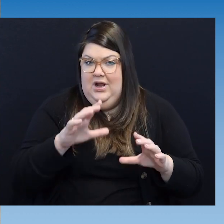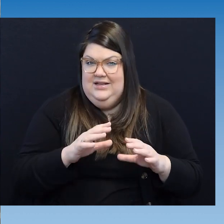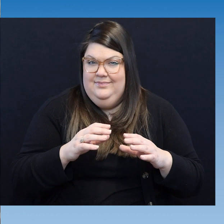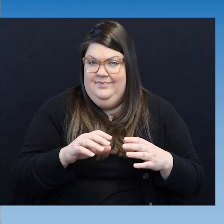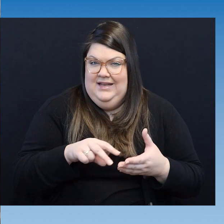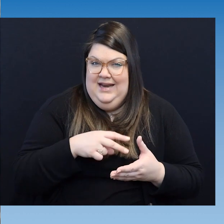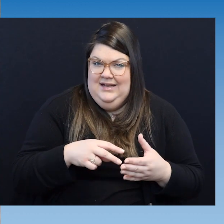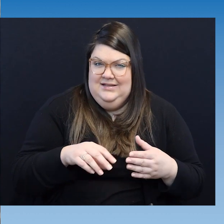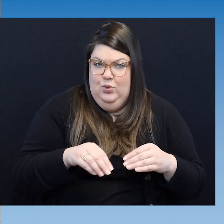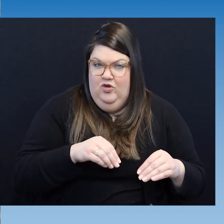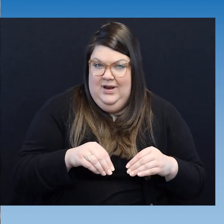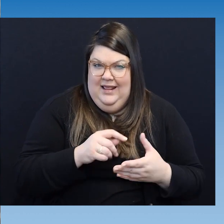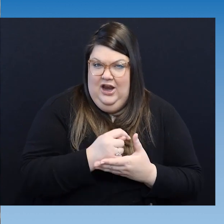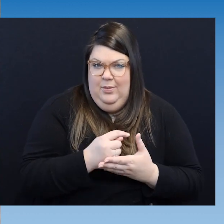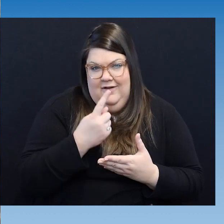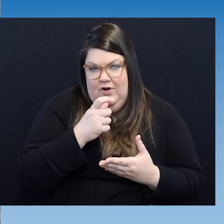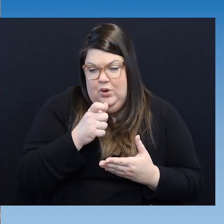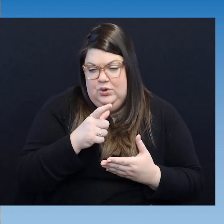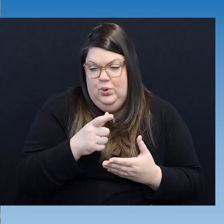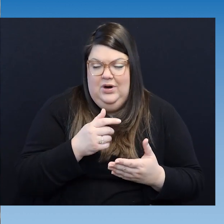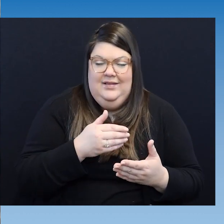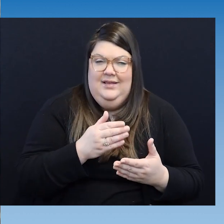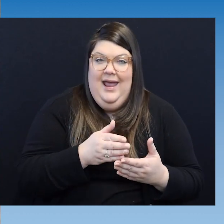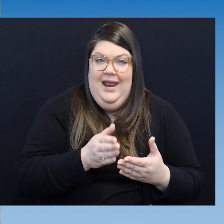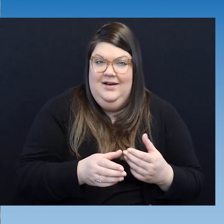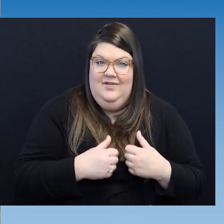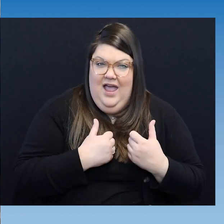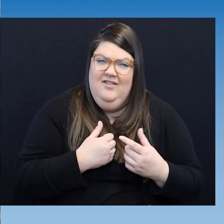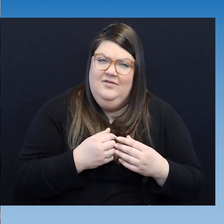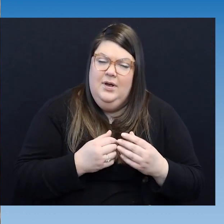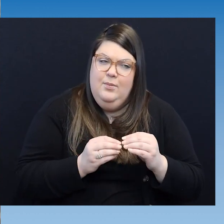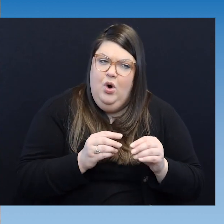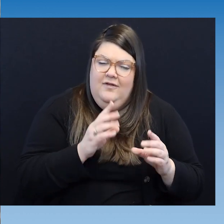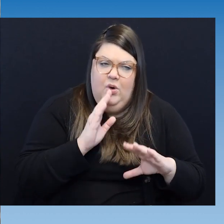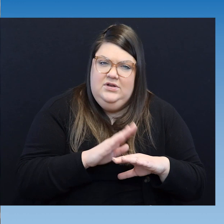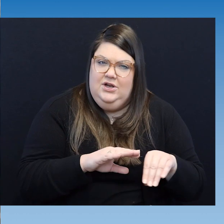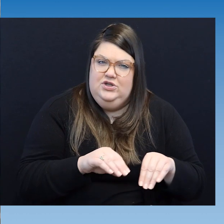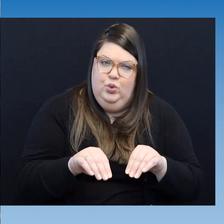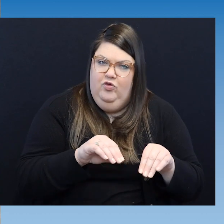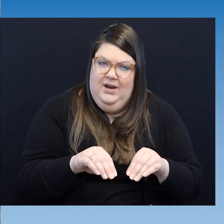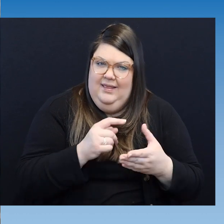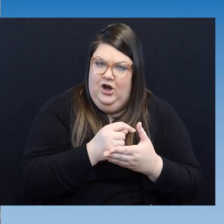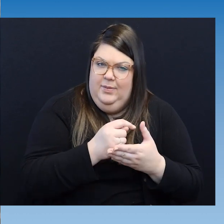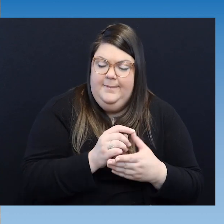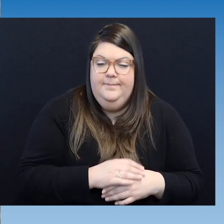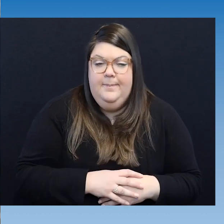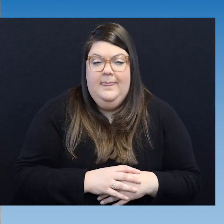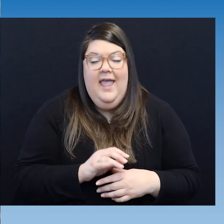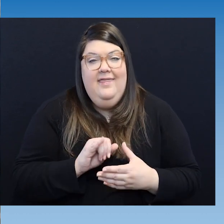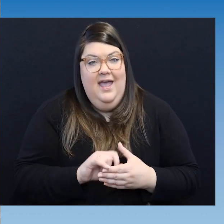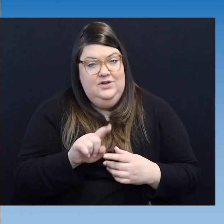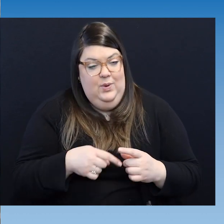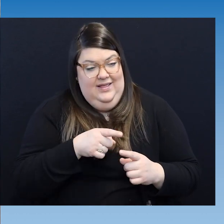for those who are at the end of life, not necessarily dance, but just movement therapy. And that was when this